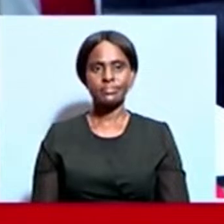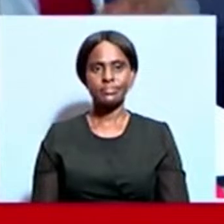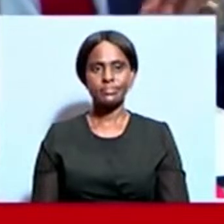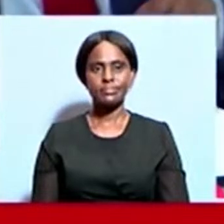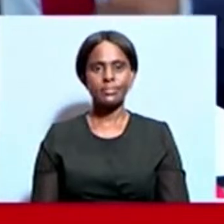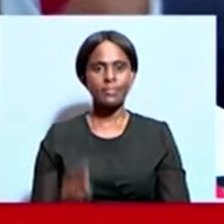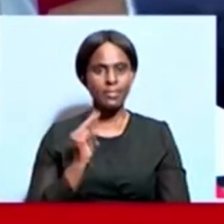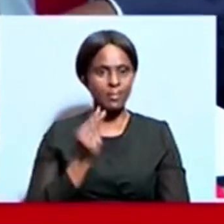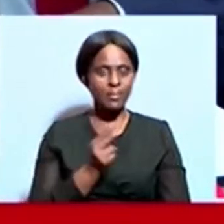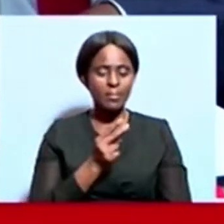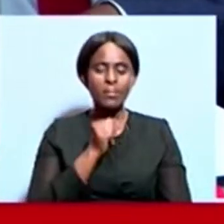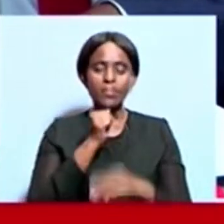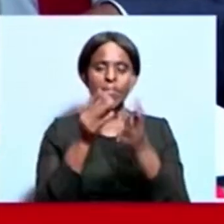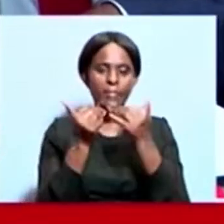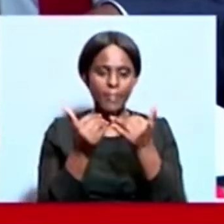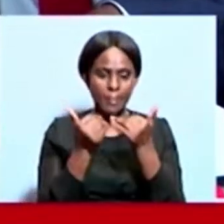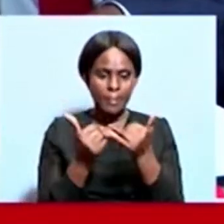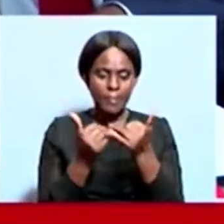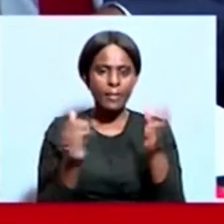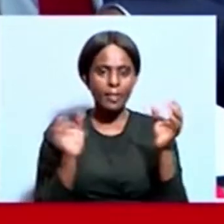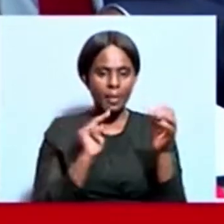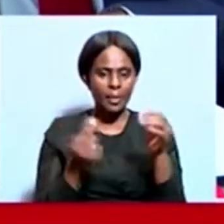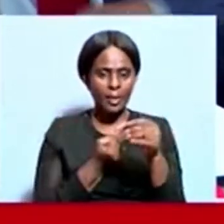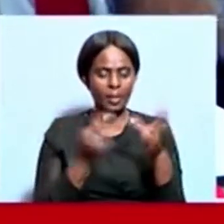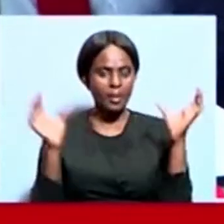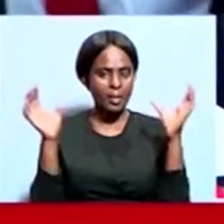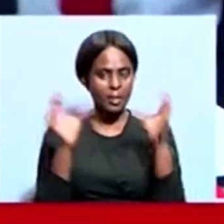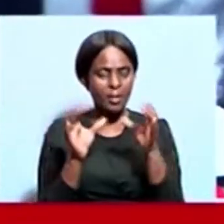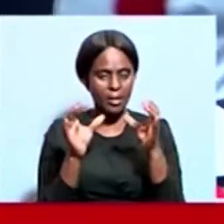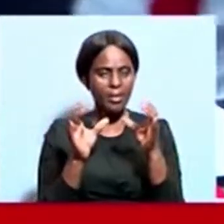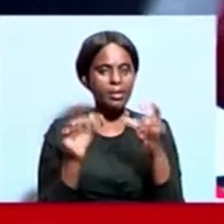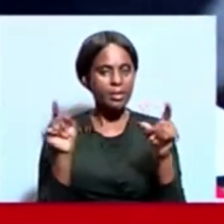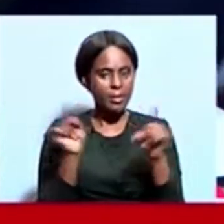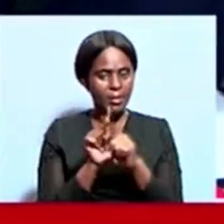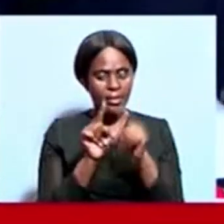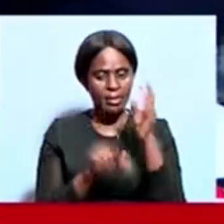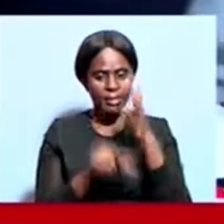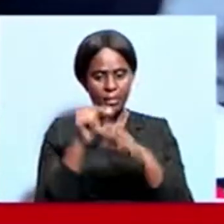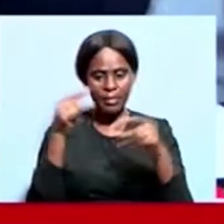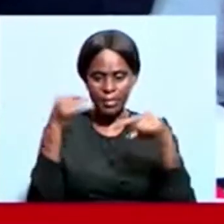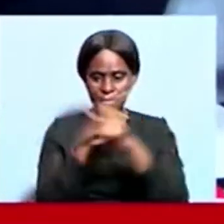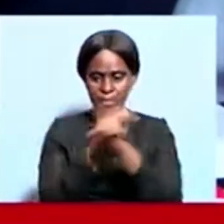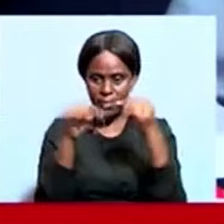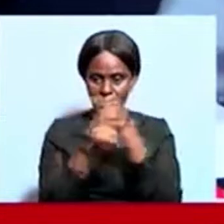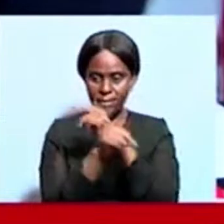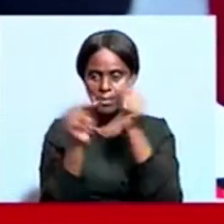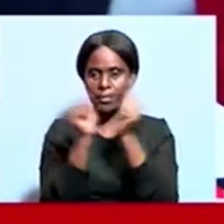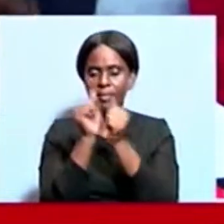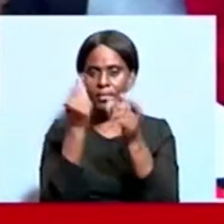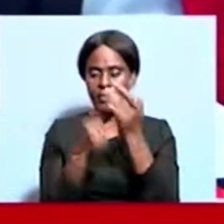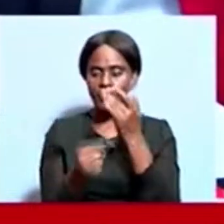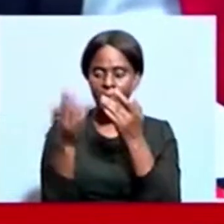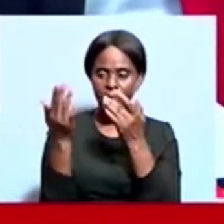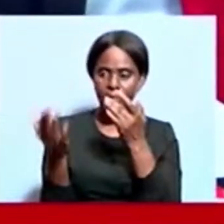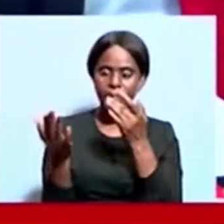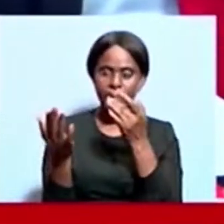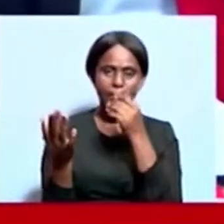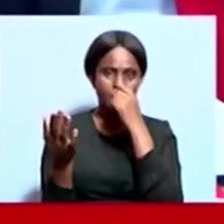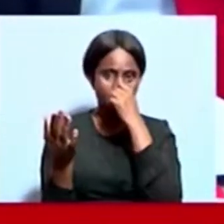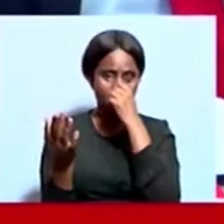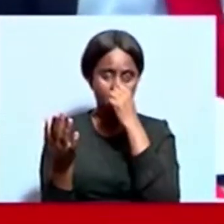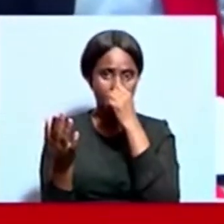We do not want a committee to be found in conflict with what